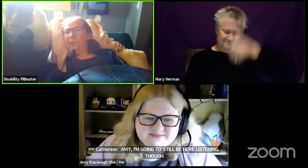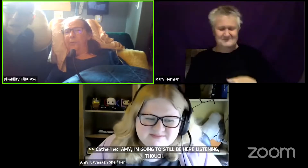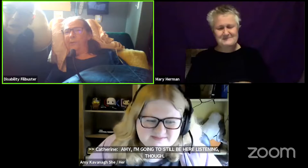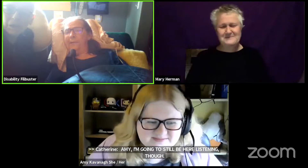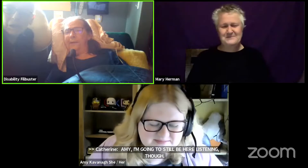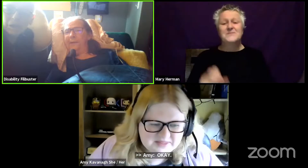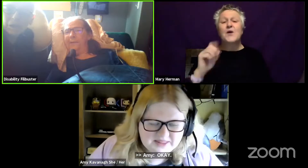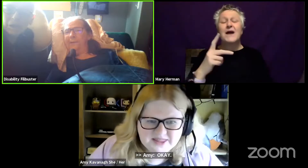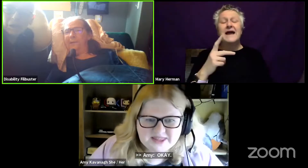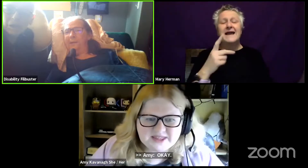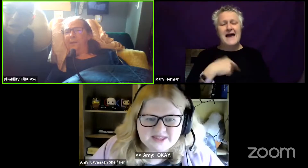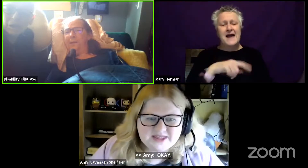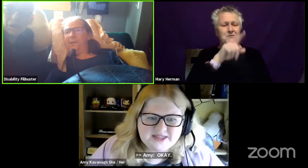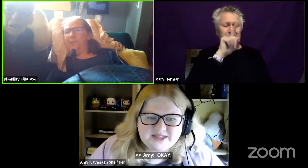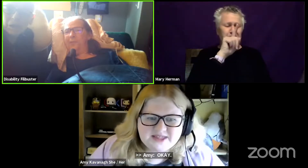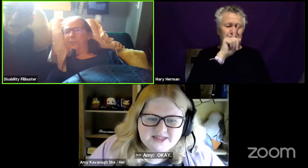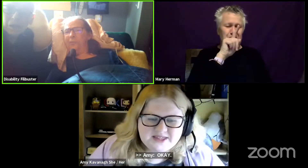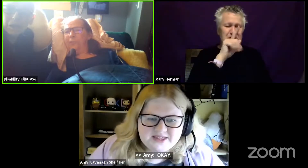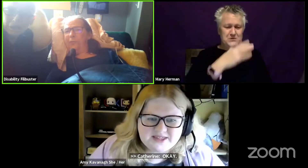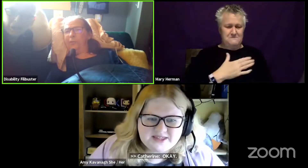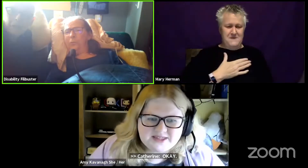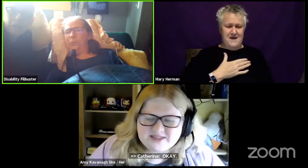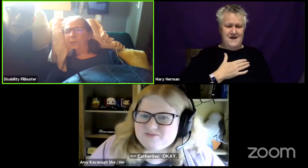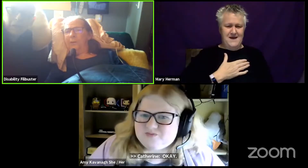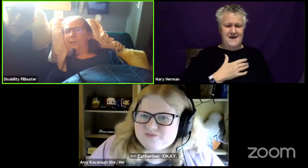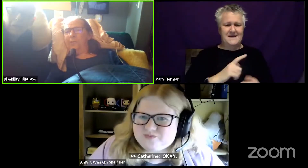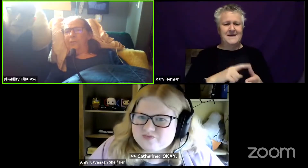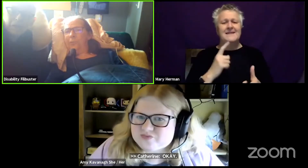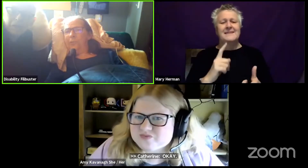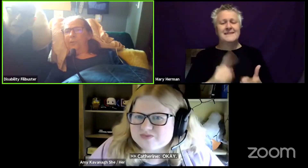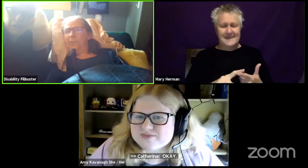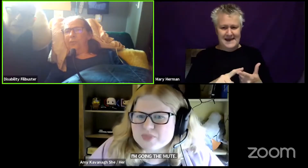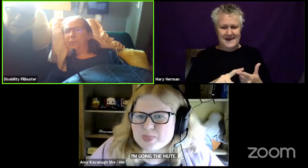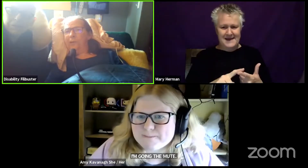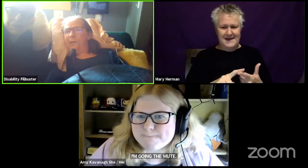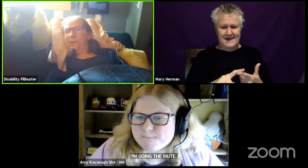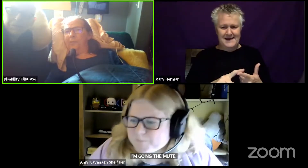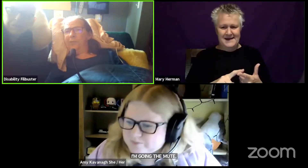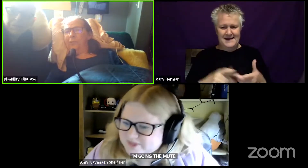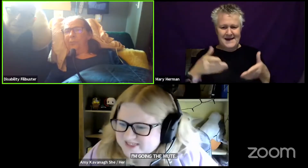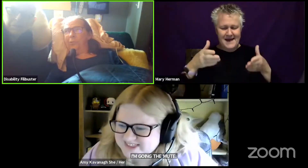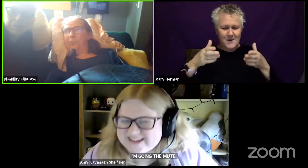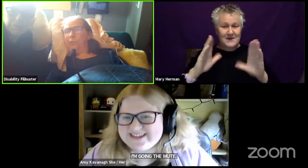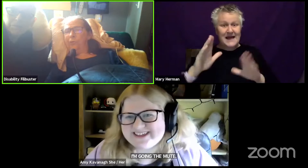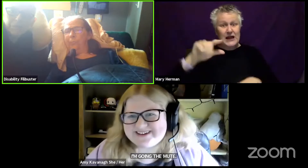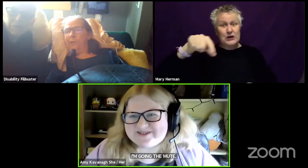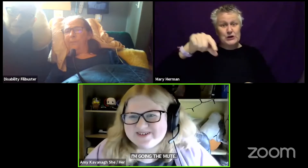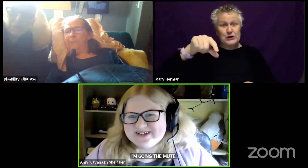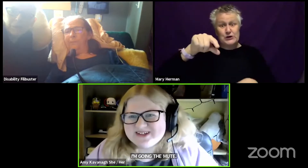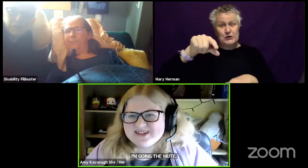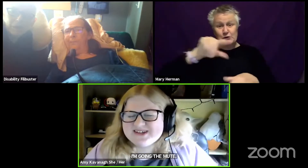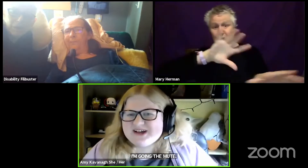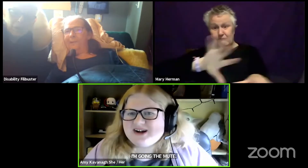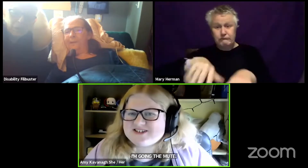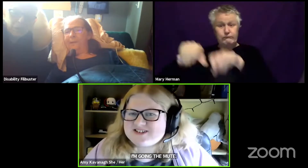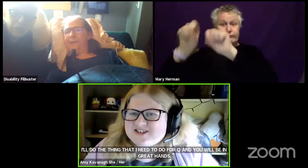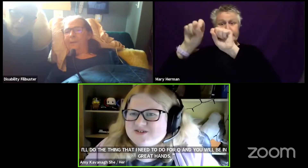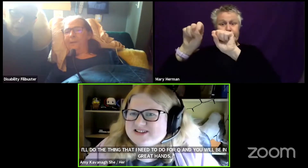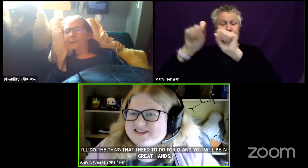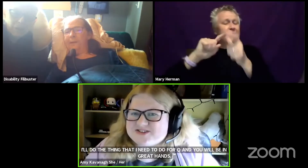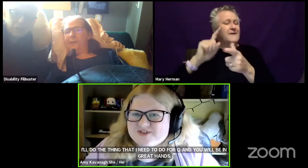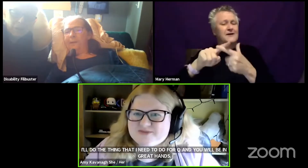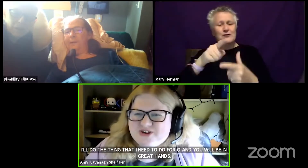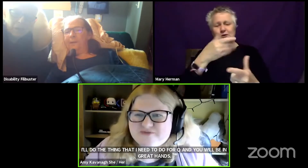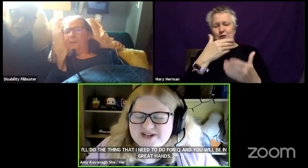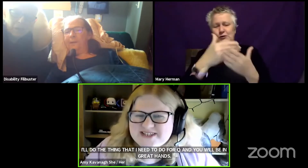mute. I'll do the thing that I need to do for Q, and you will be in great hands. So mute Thank first. you. I'll just